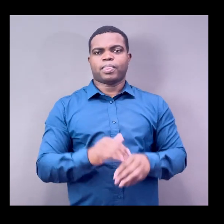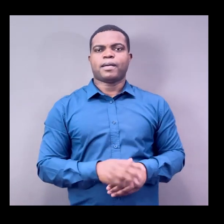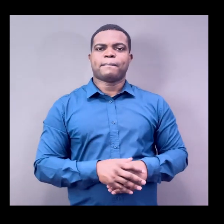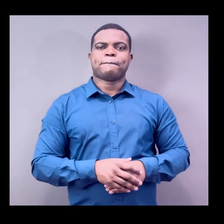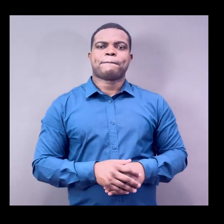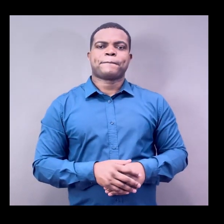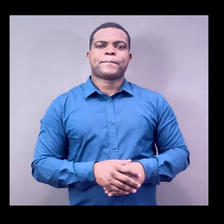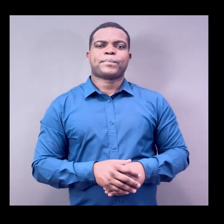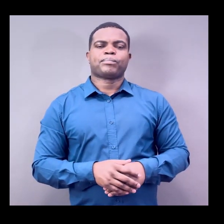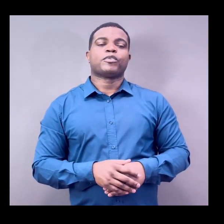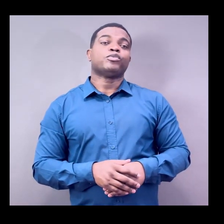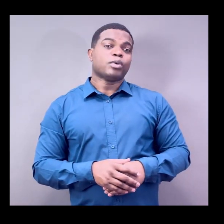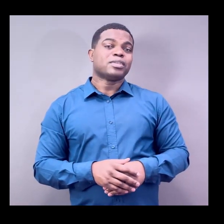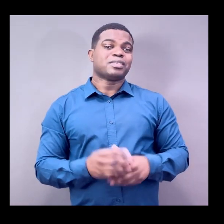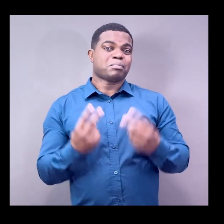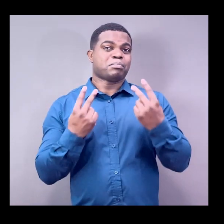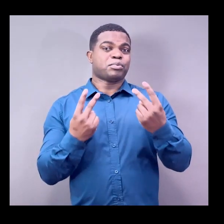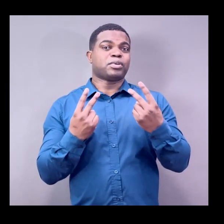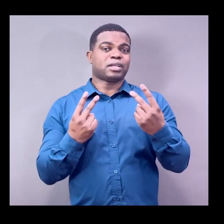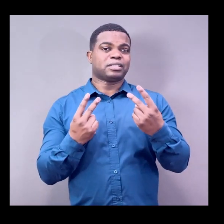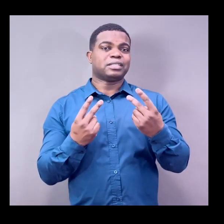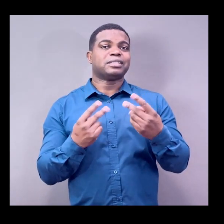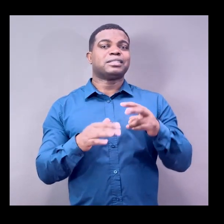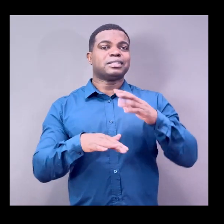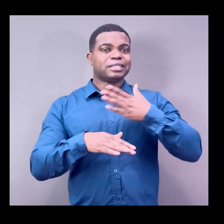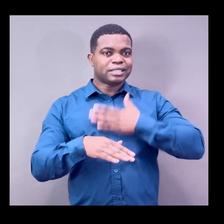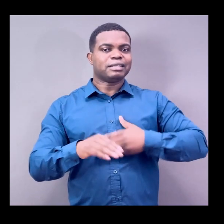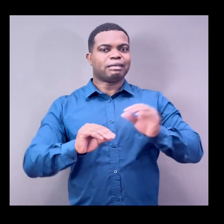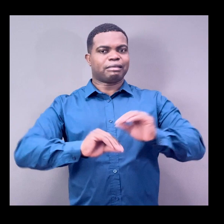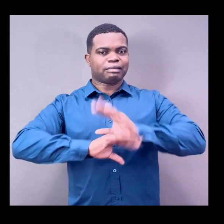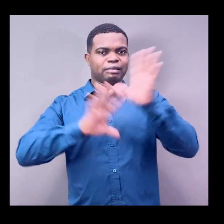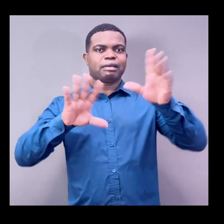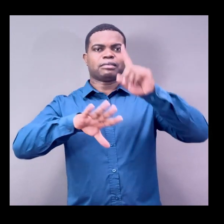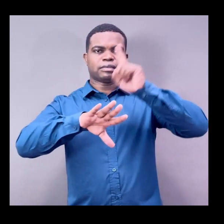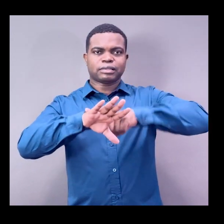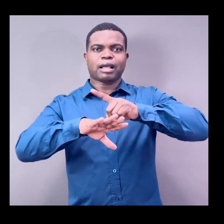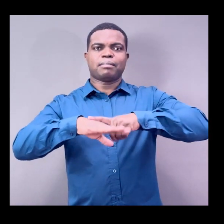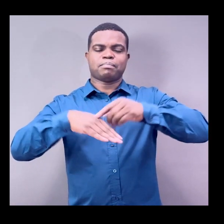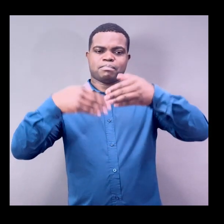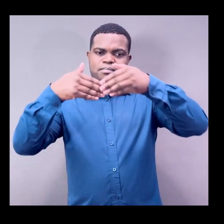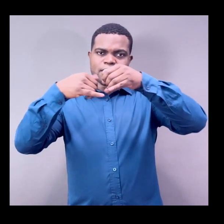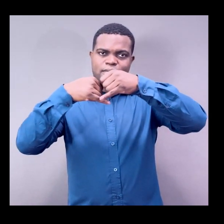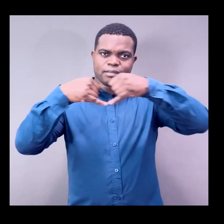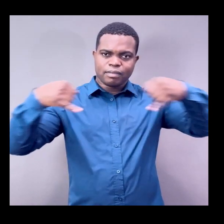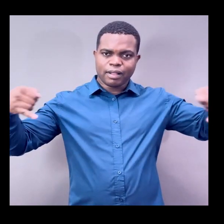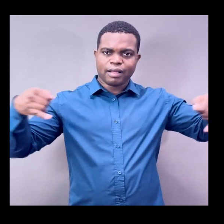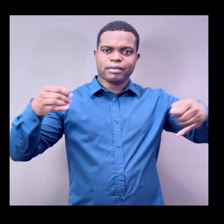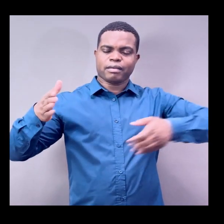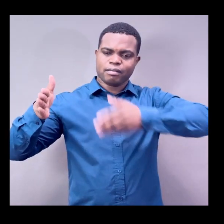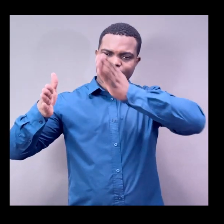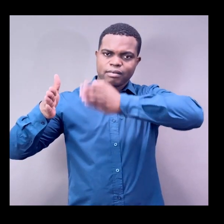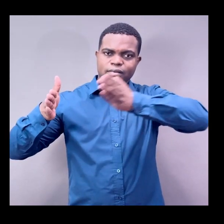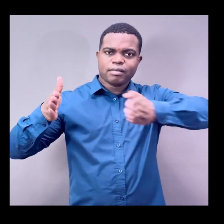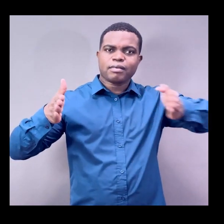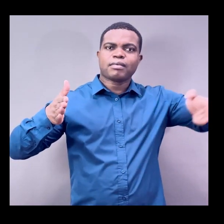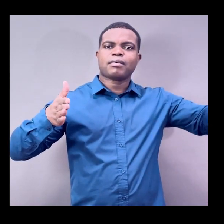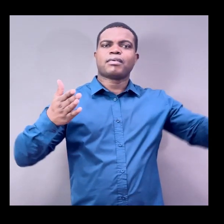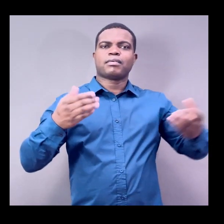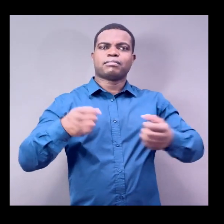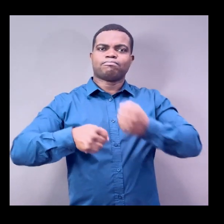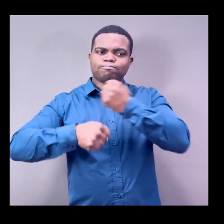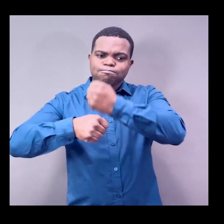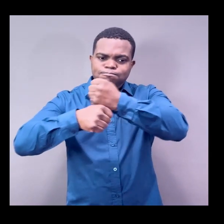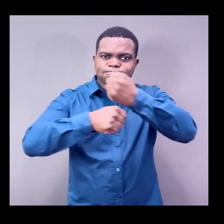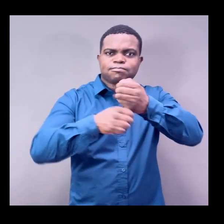is very, very important. You need to have a comprehensive timeline of engagement activity.